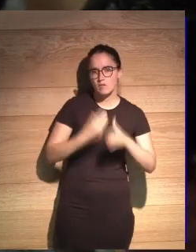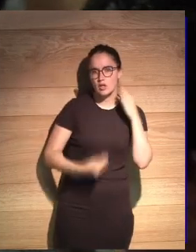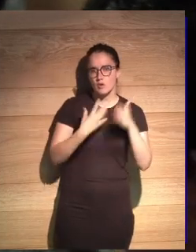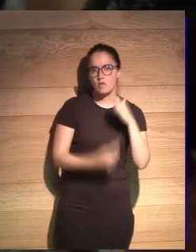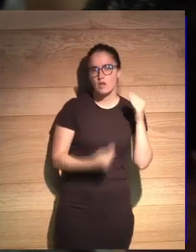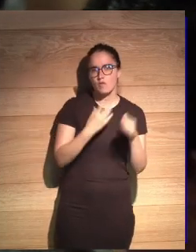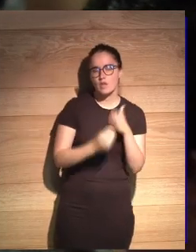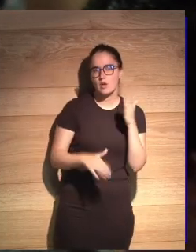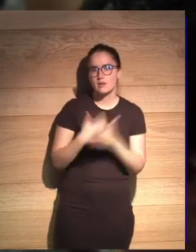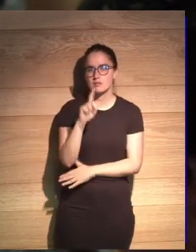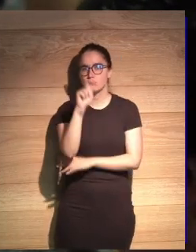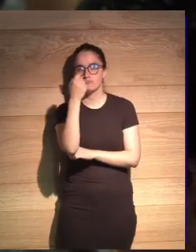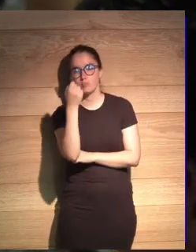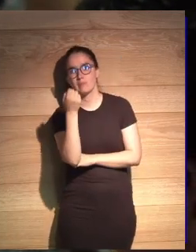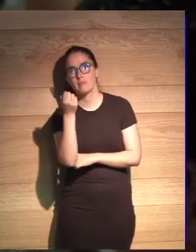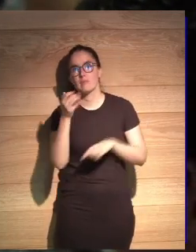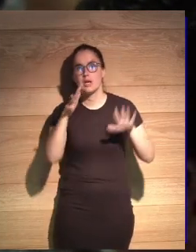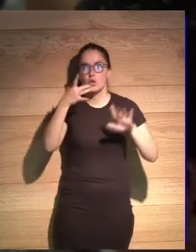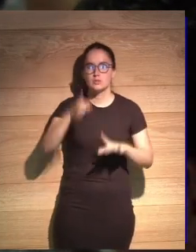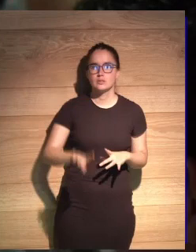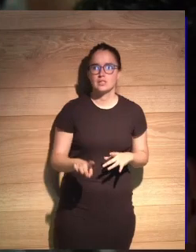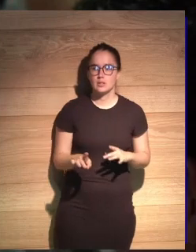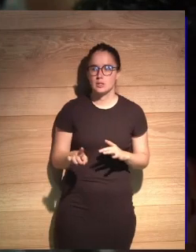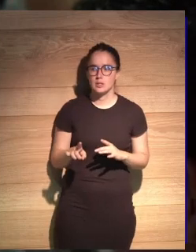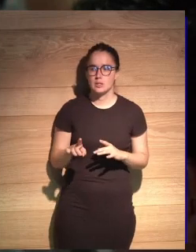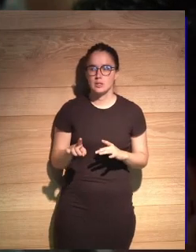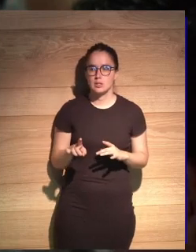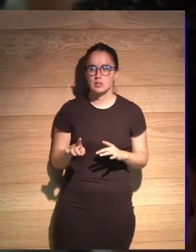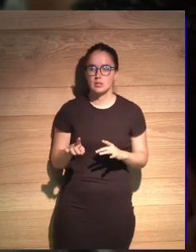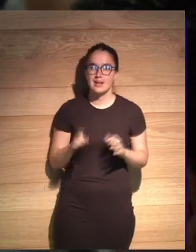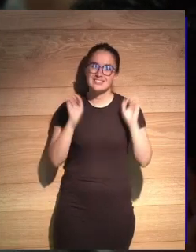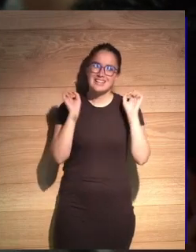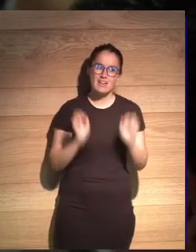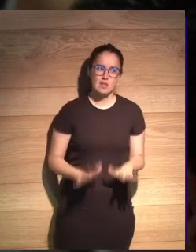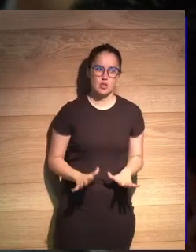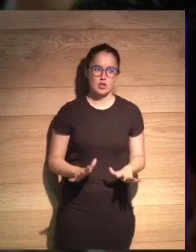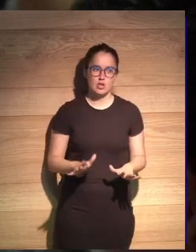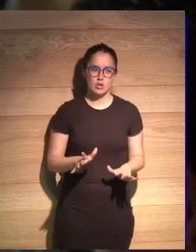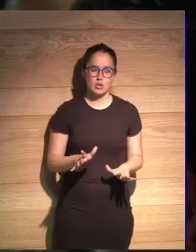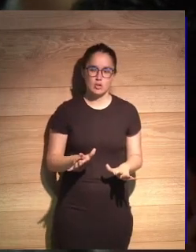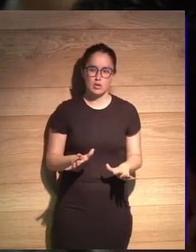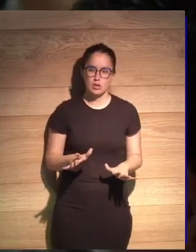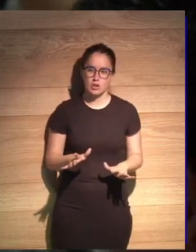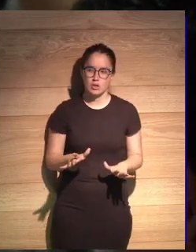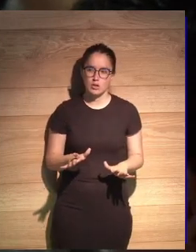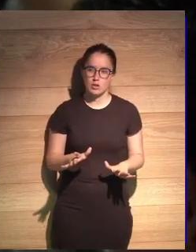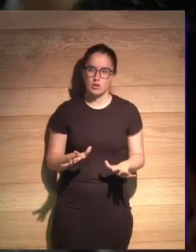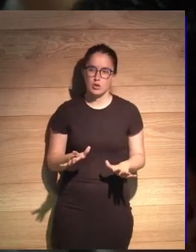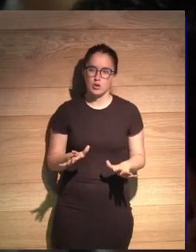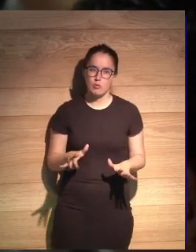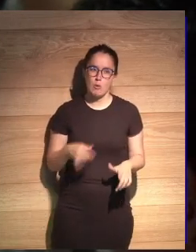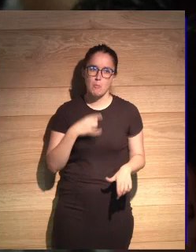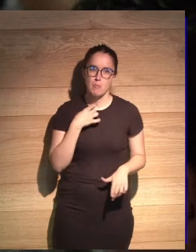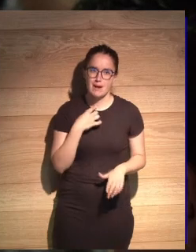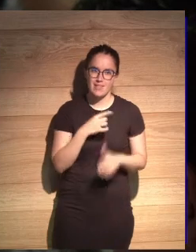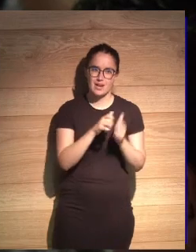what do you think about the concept of failing again and again until you get your goal, and also the